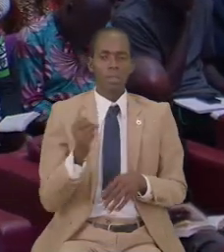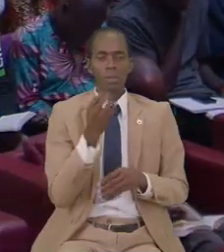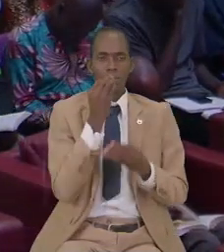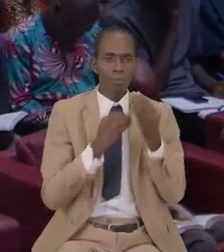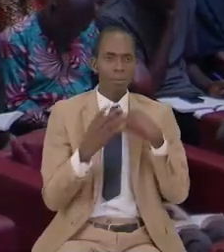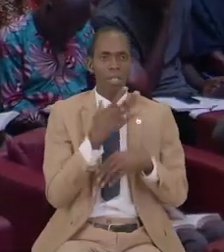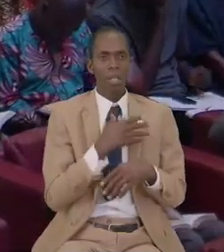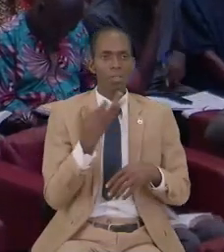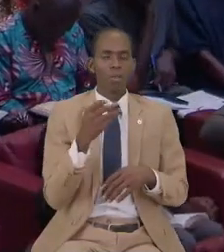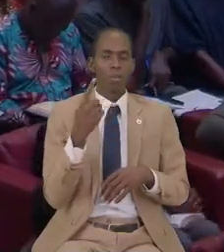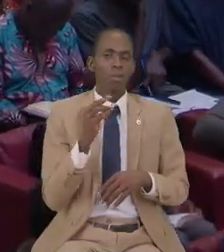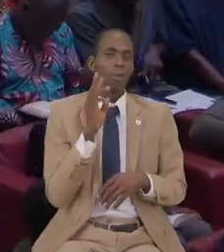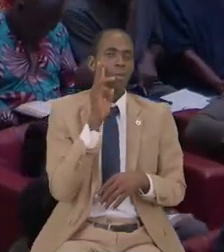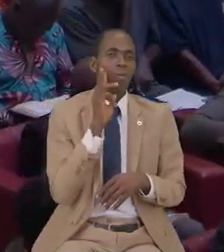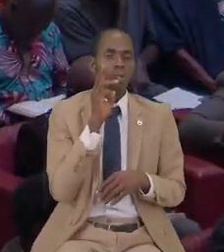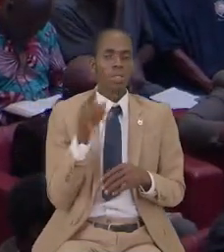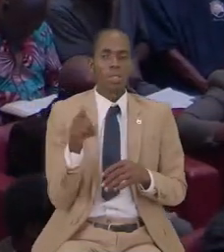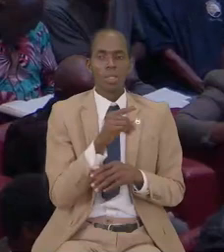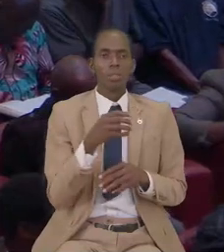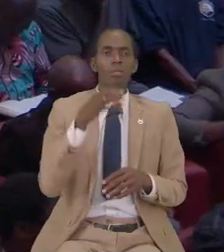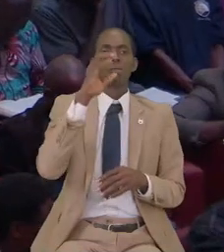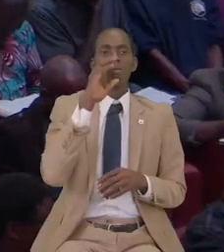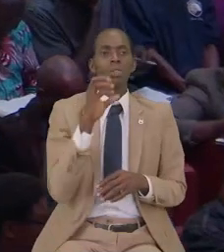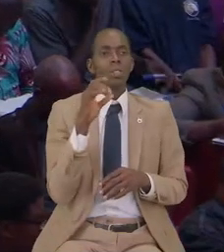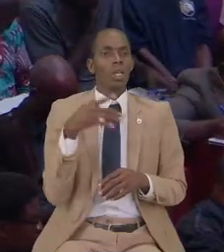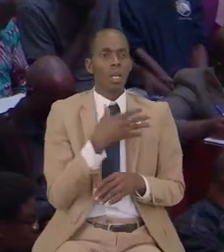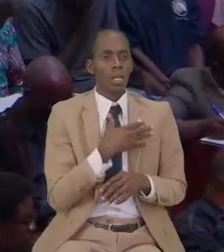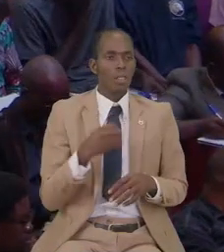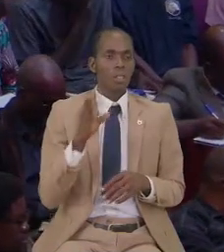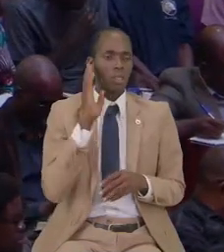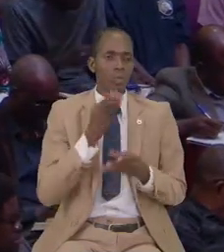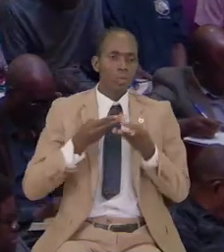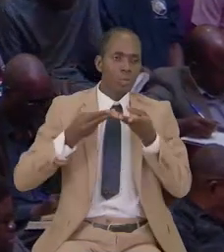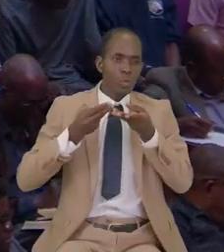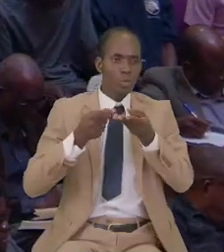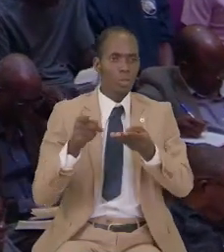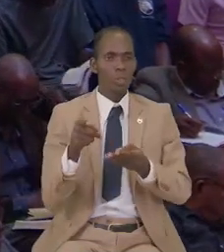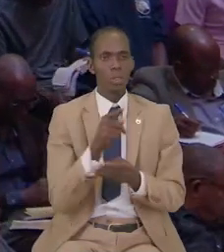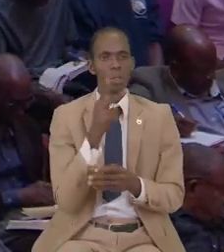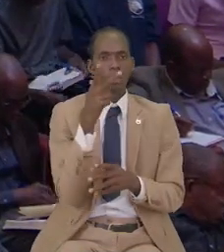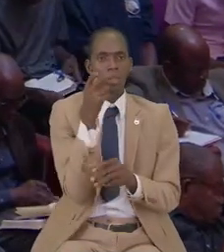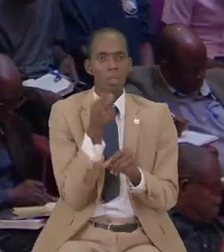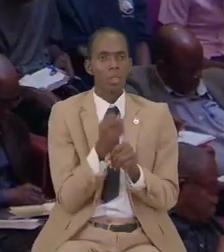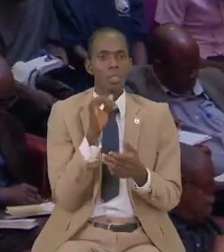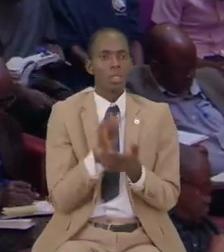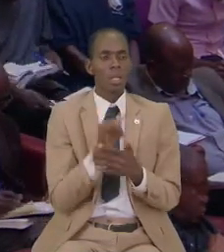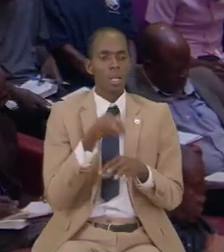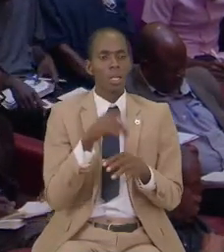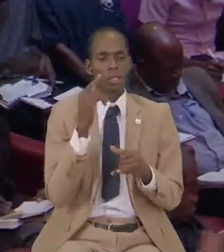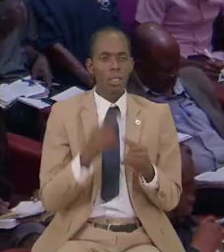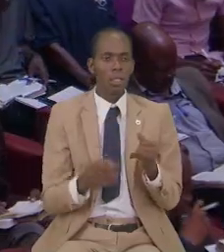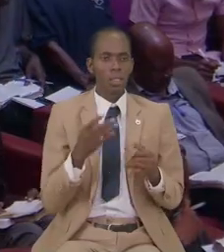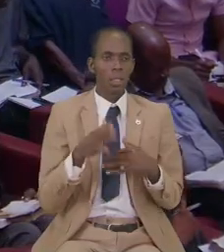he drank, so nourishing them 3 years, that at the end thereof they